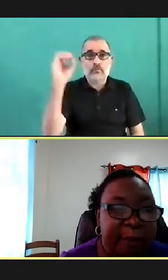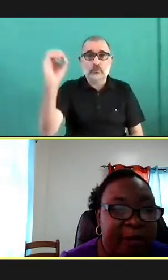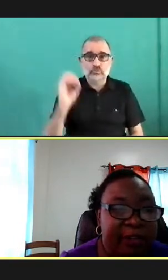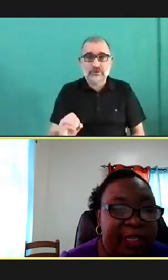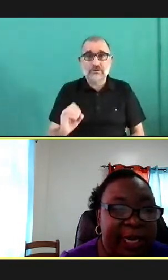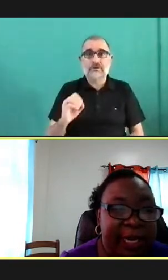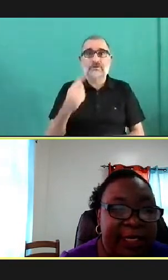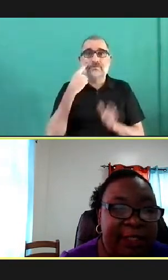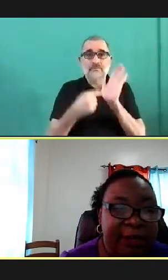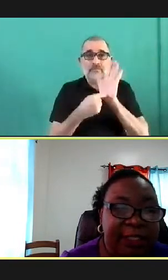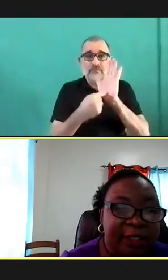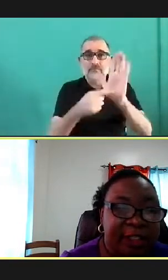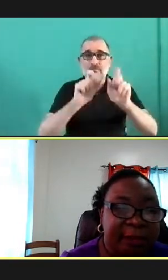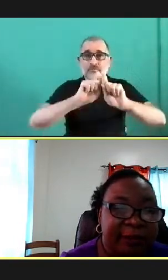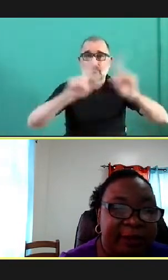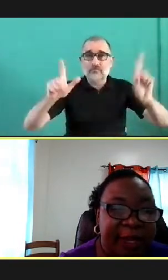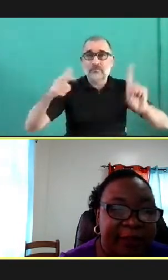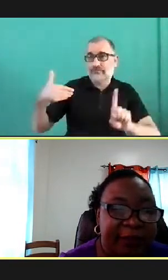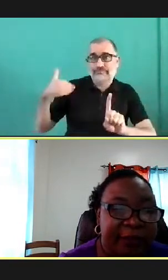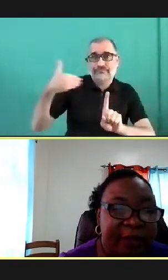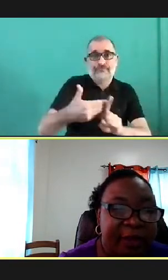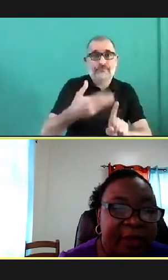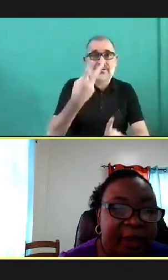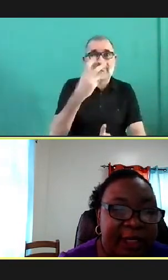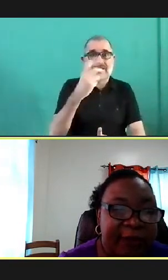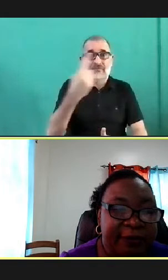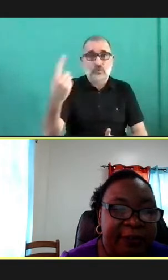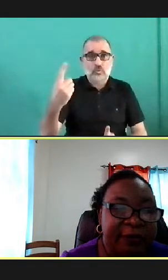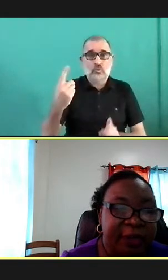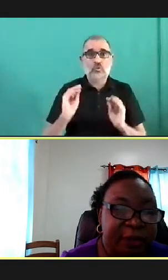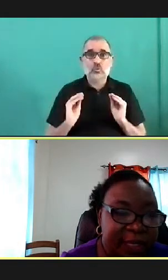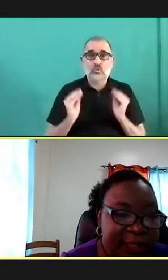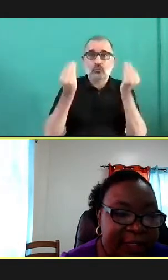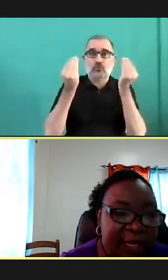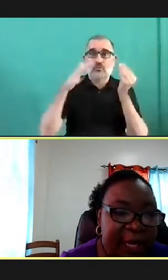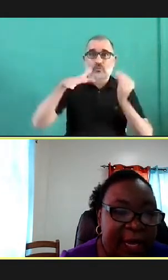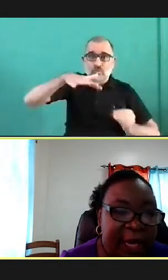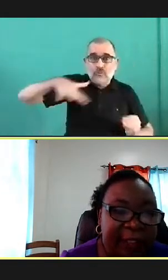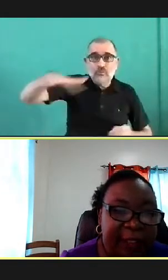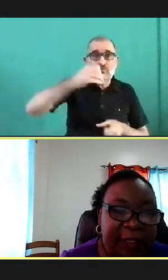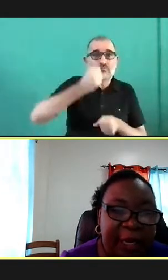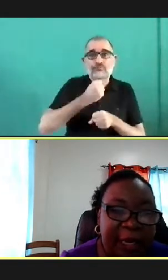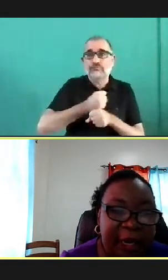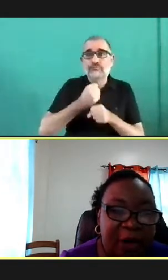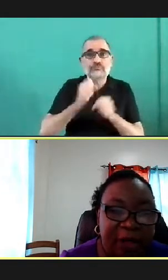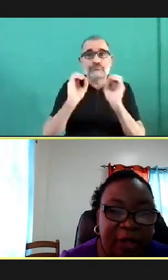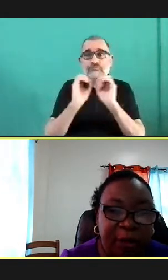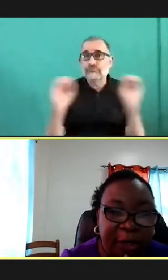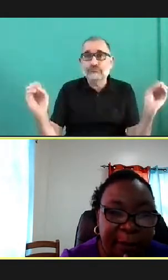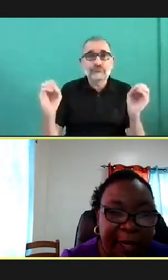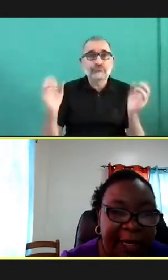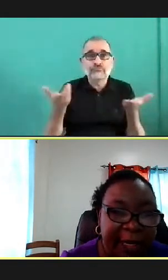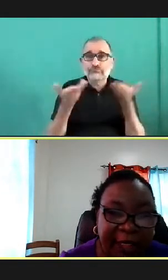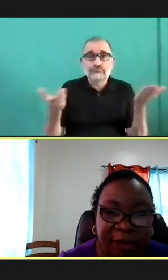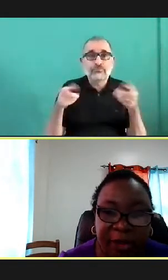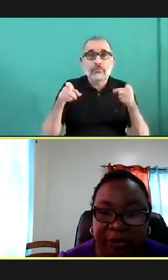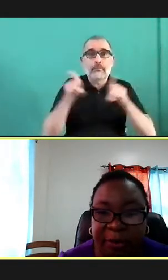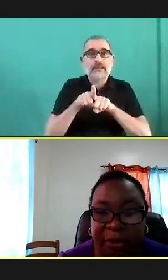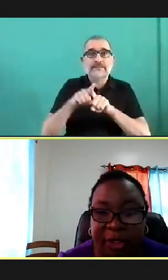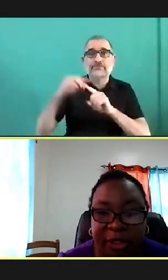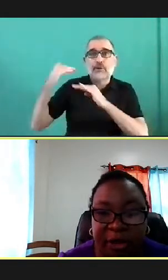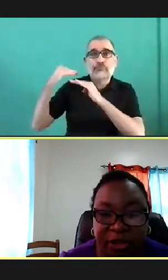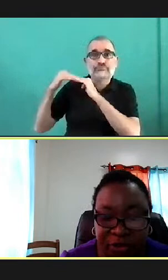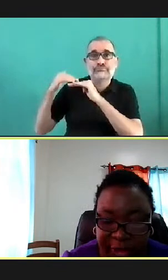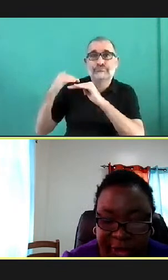The poverty line is considered to be $5.50 US. And according to the World Bank, Guyana is one